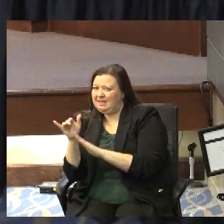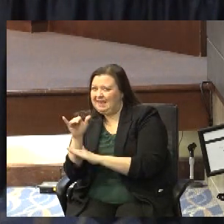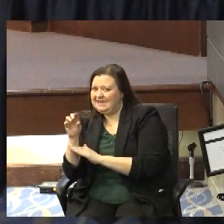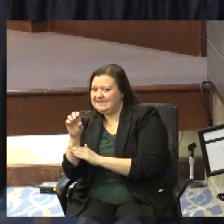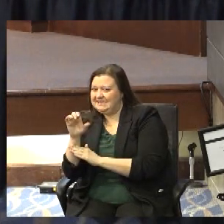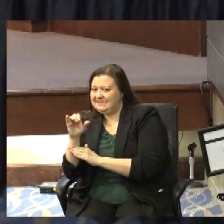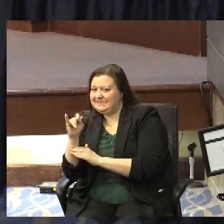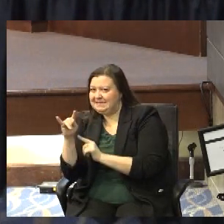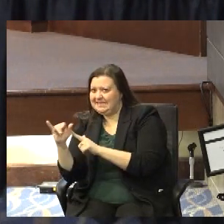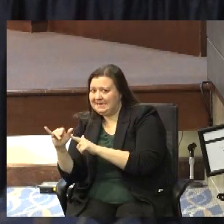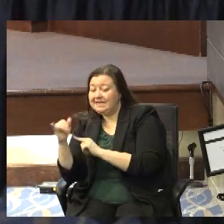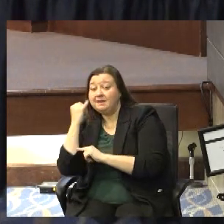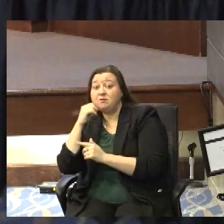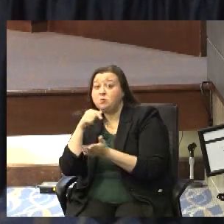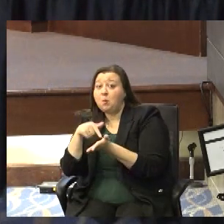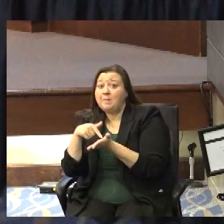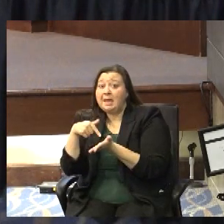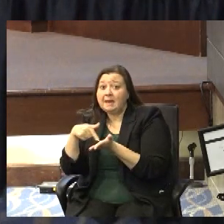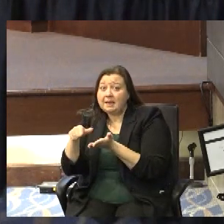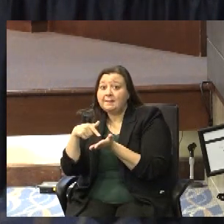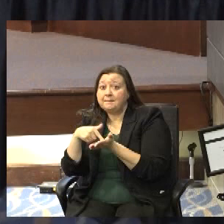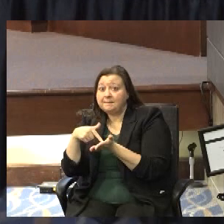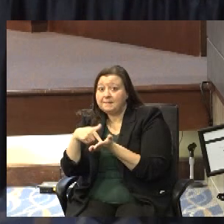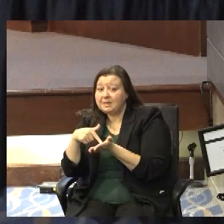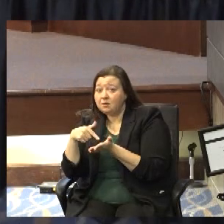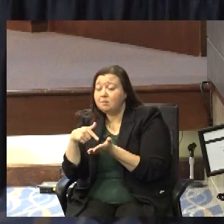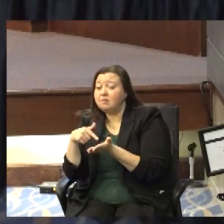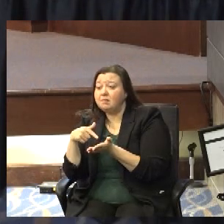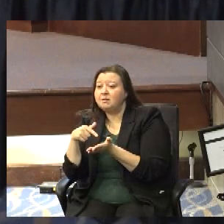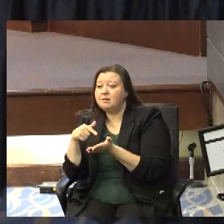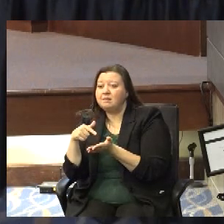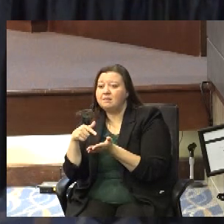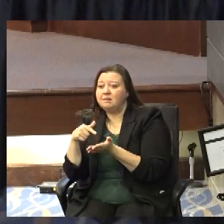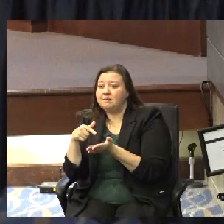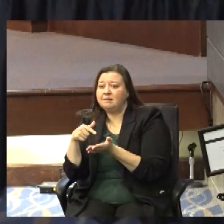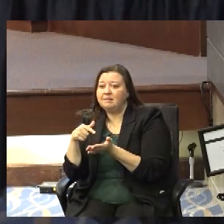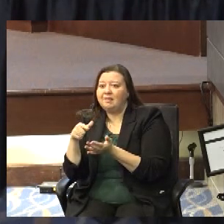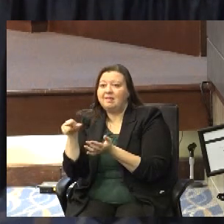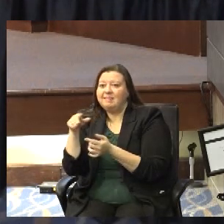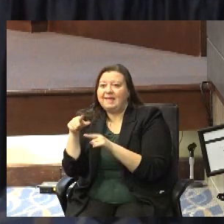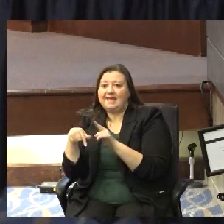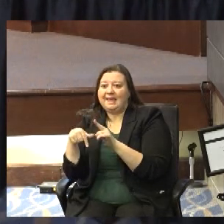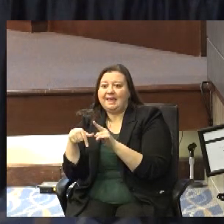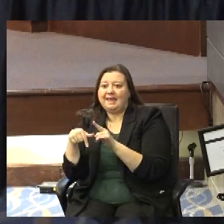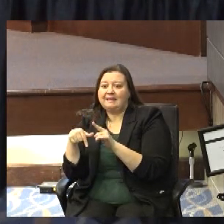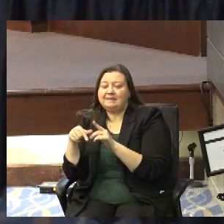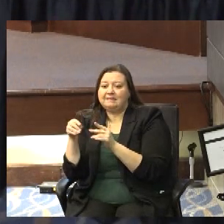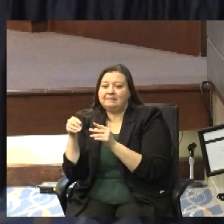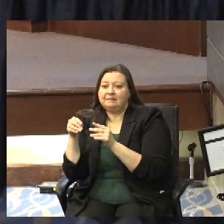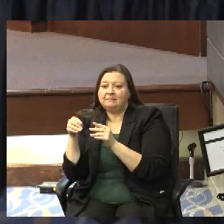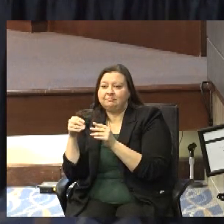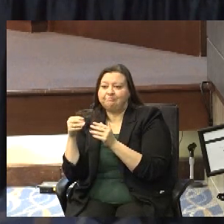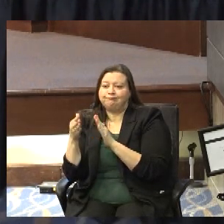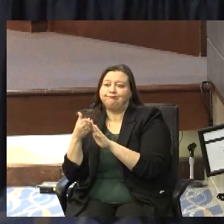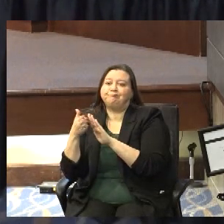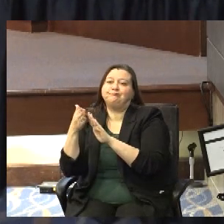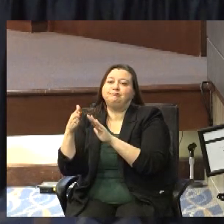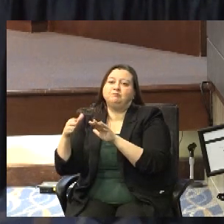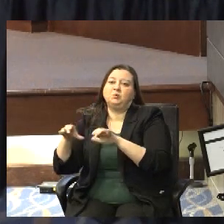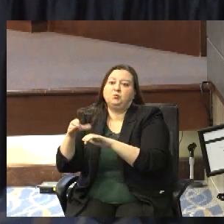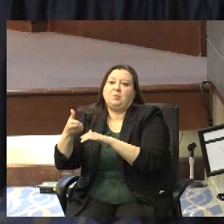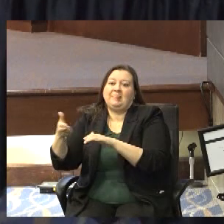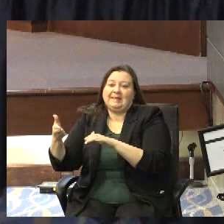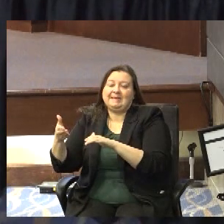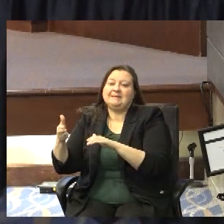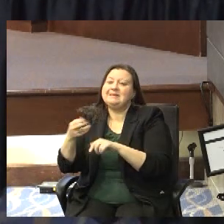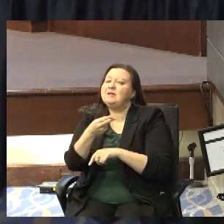If you don't pay your MMD bill, there's very real resolutions that can take place by the MMD that maybe a HOA doesn't have the ability to do.